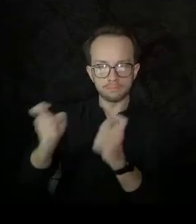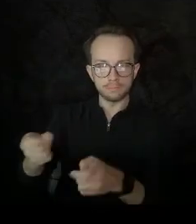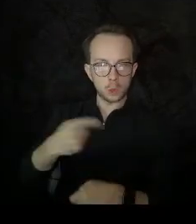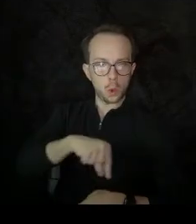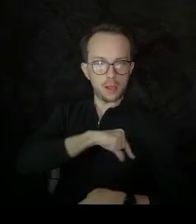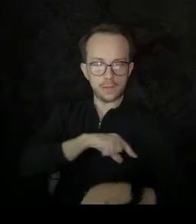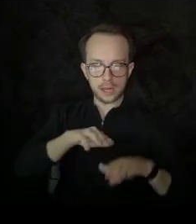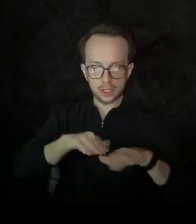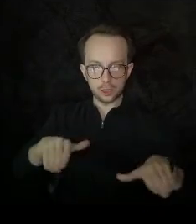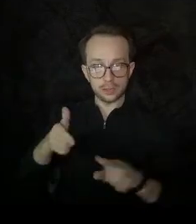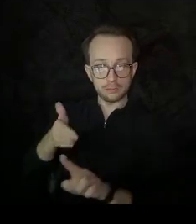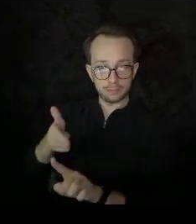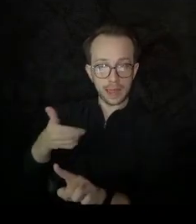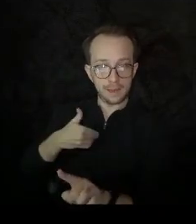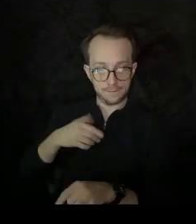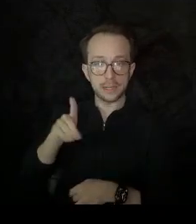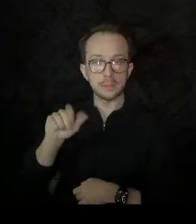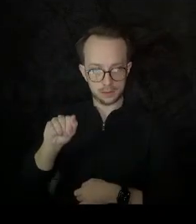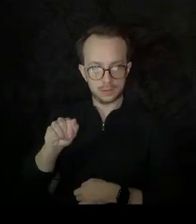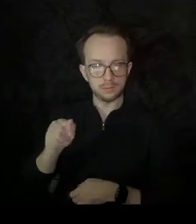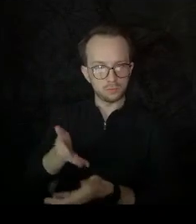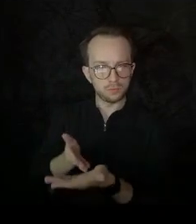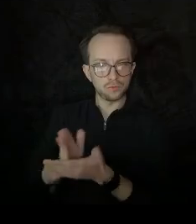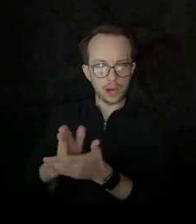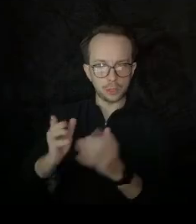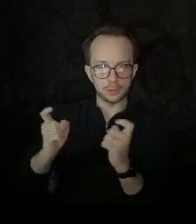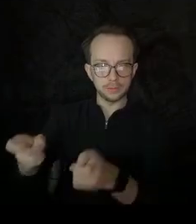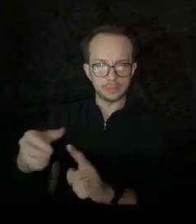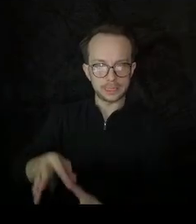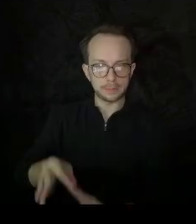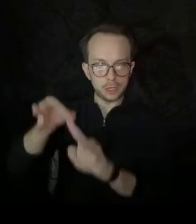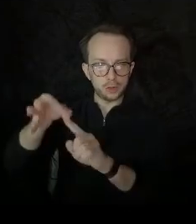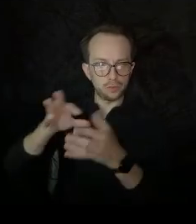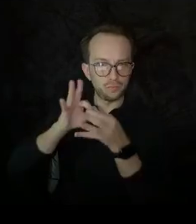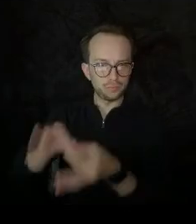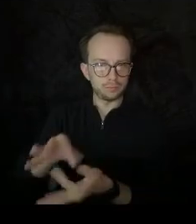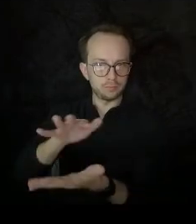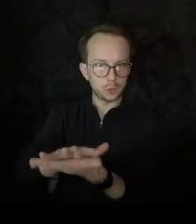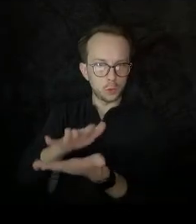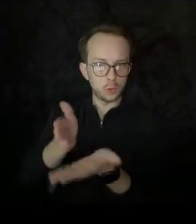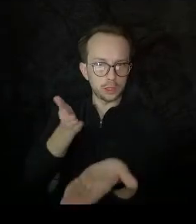disabilities the right to receive special and related services in public schools.